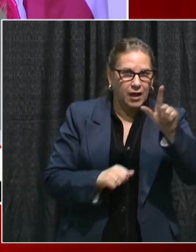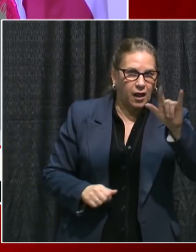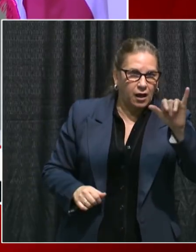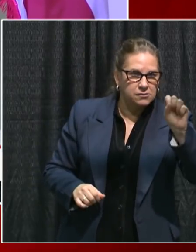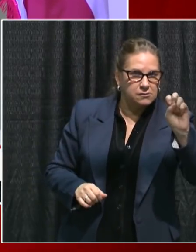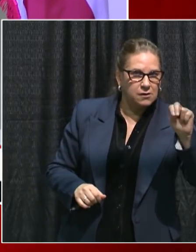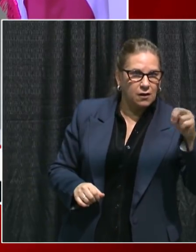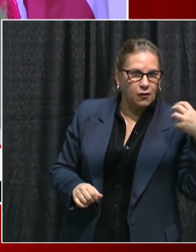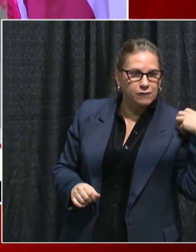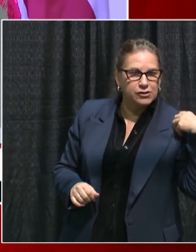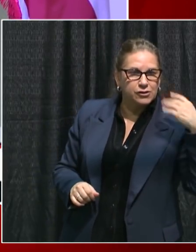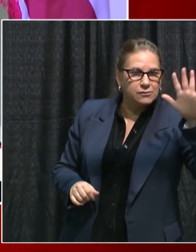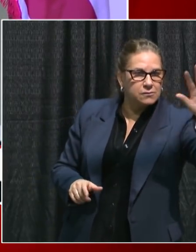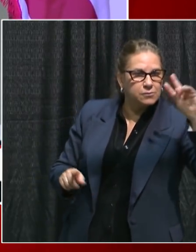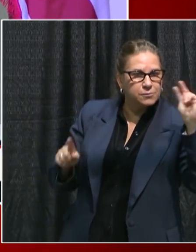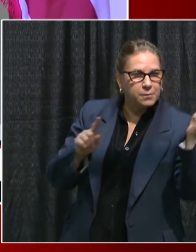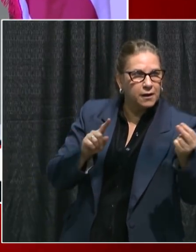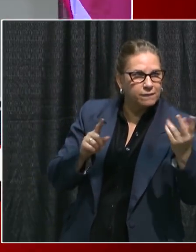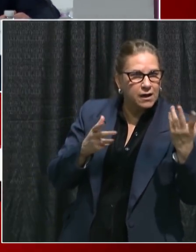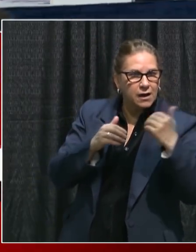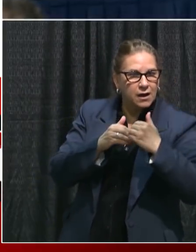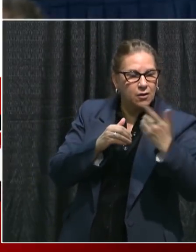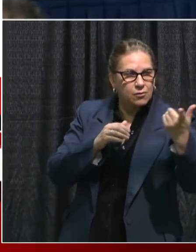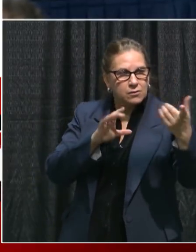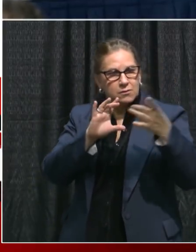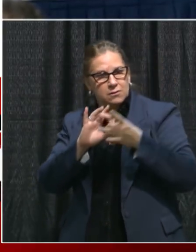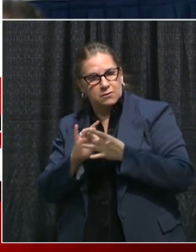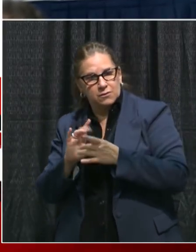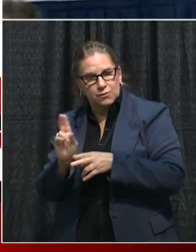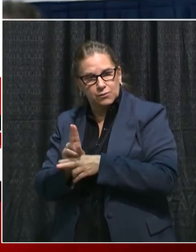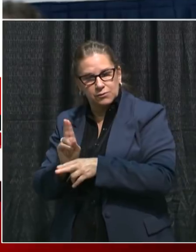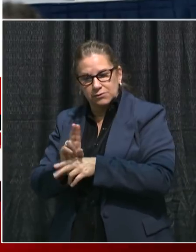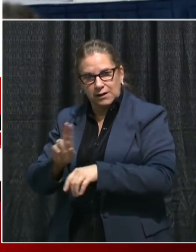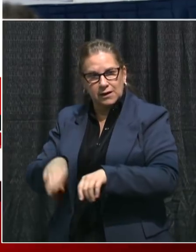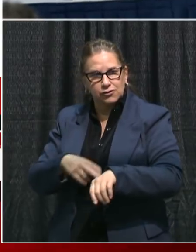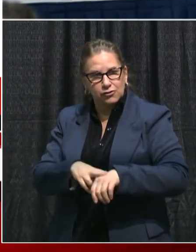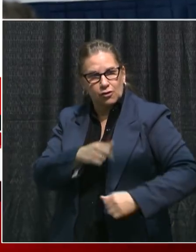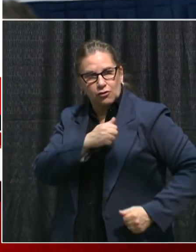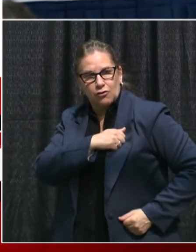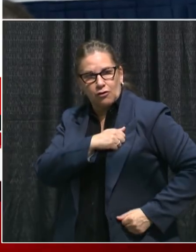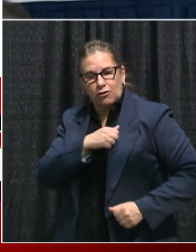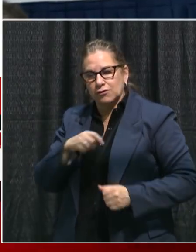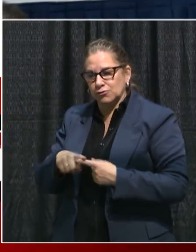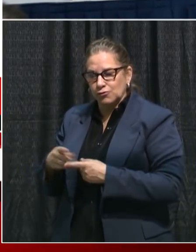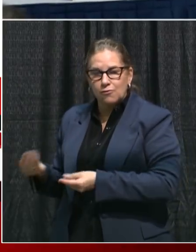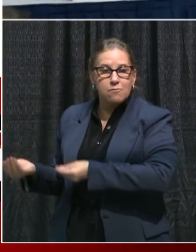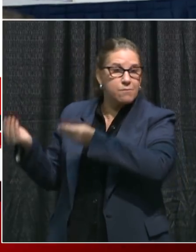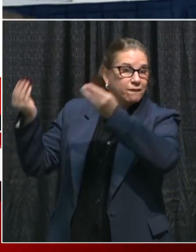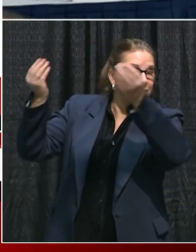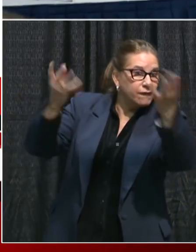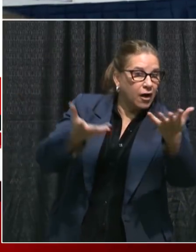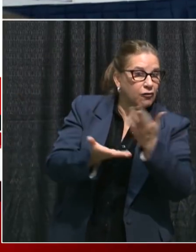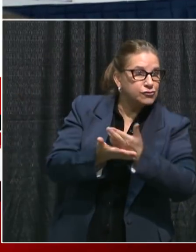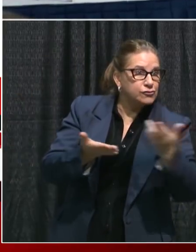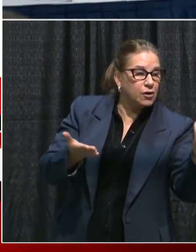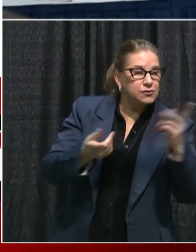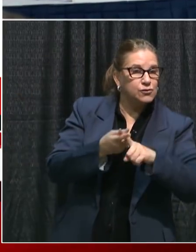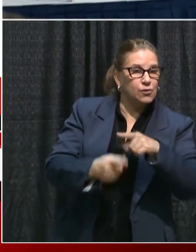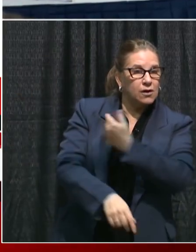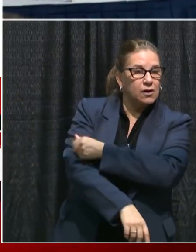National Guard to provide additional resources out at the hospitals to work with them to understand where are they and what are the needs that they